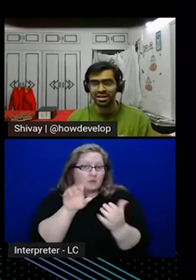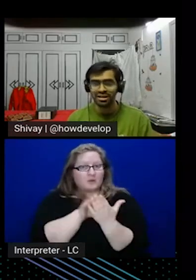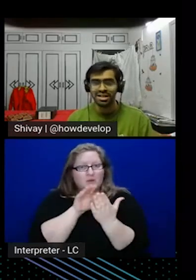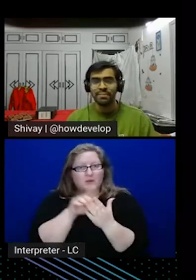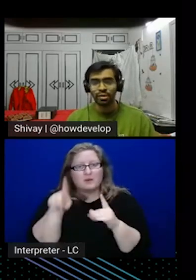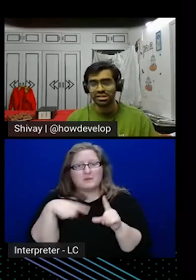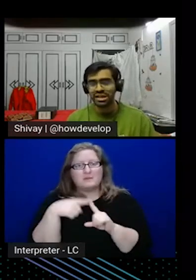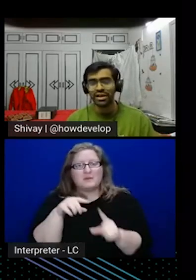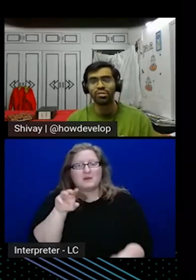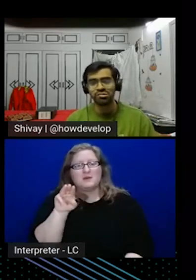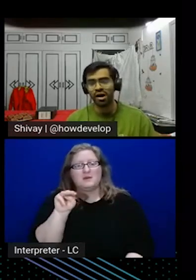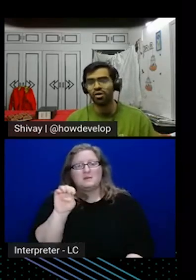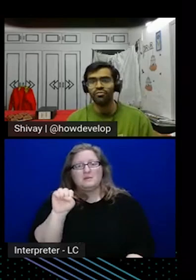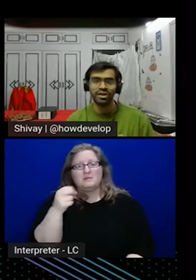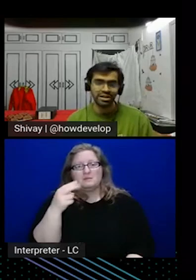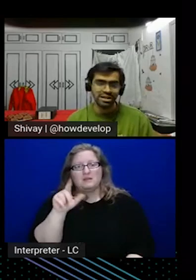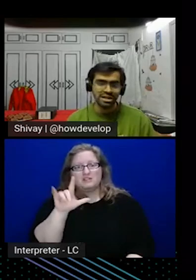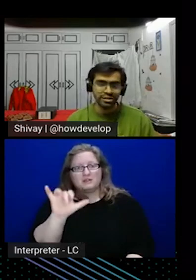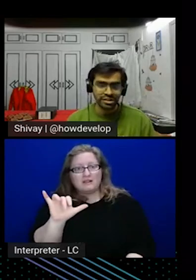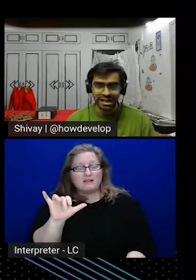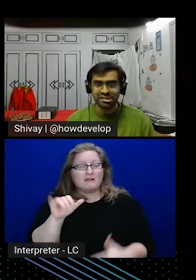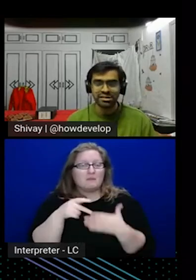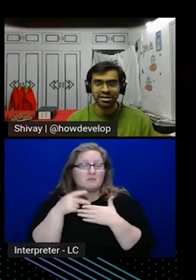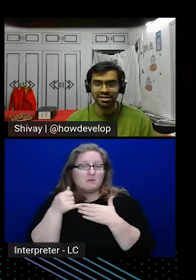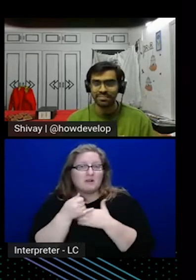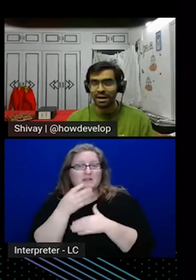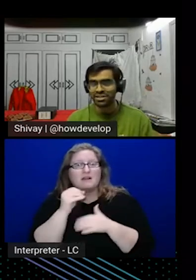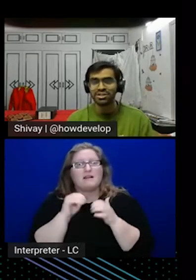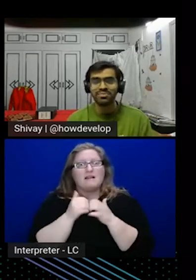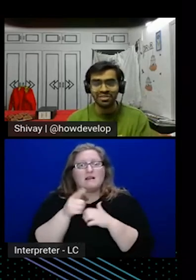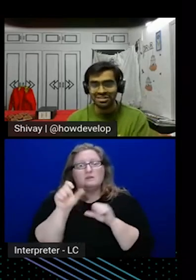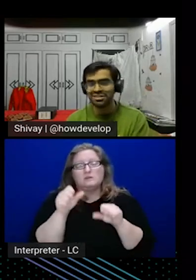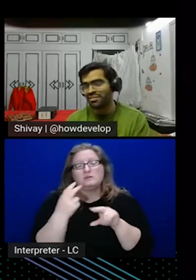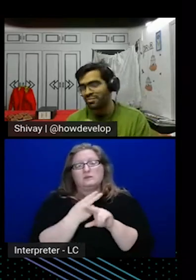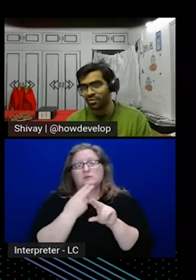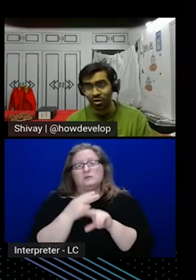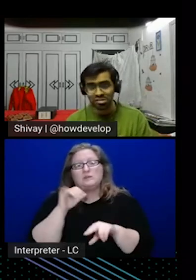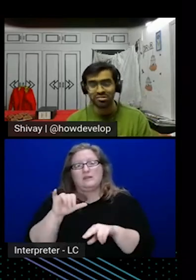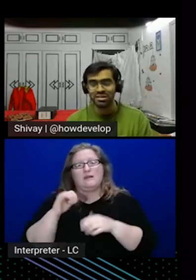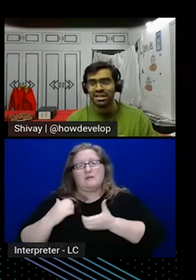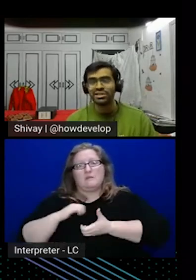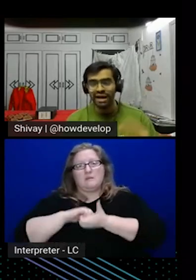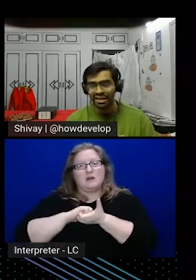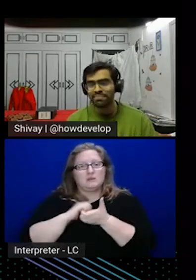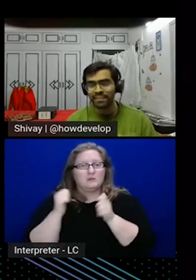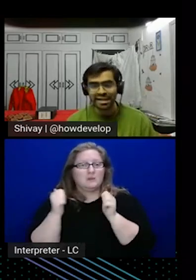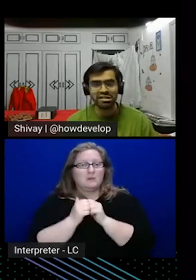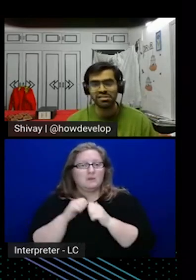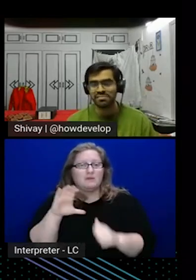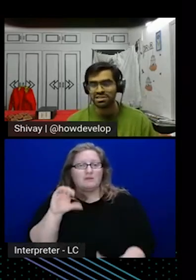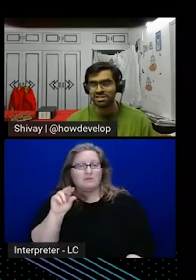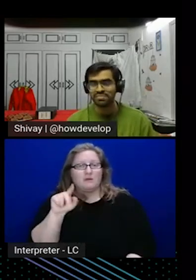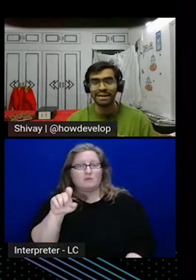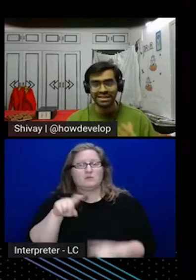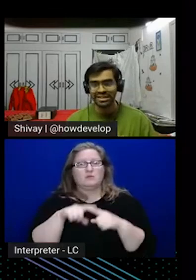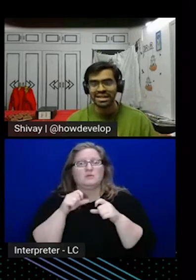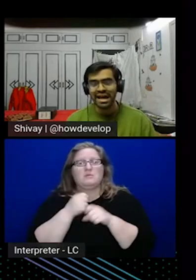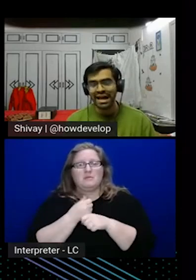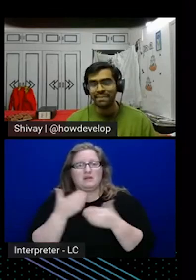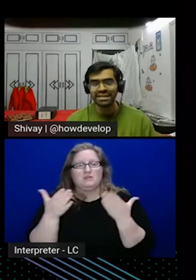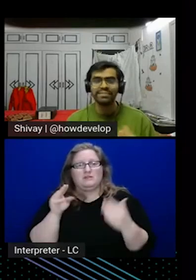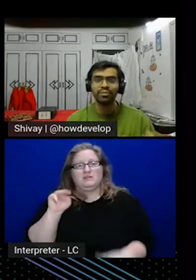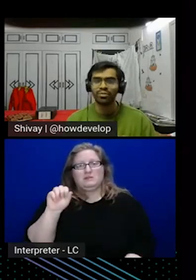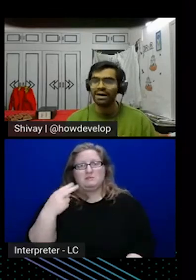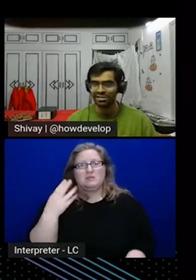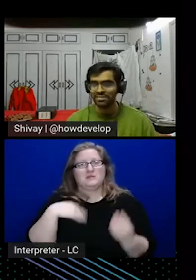Meshery project, and also how we are utilizing the partnership with Consul to help make service meshes better